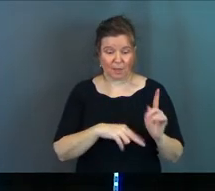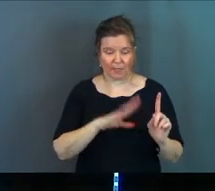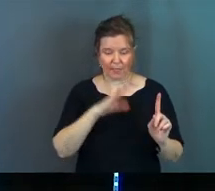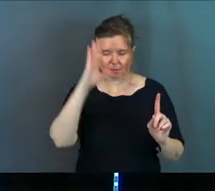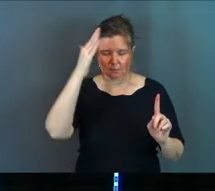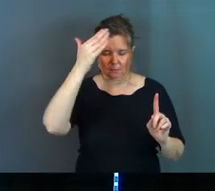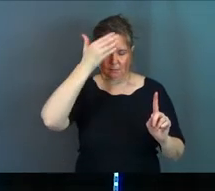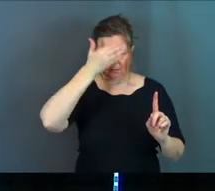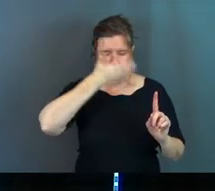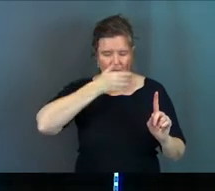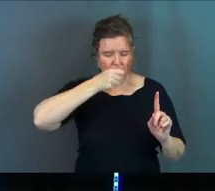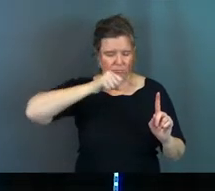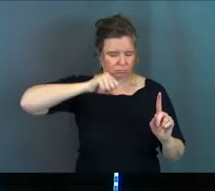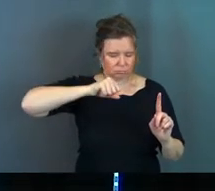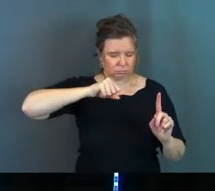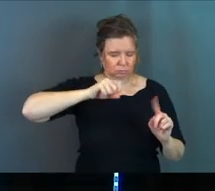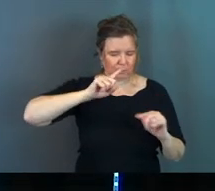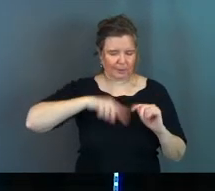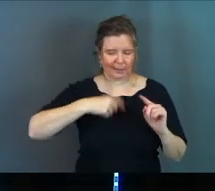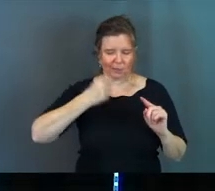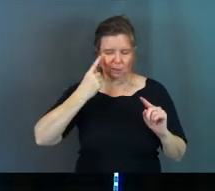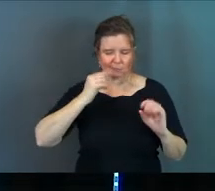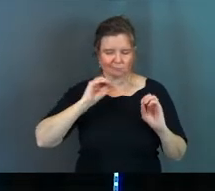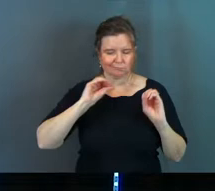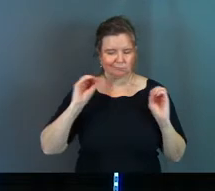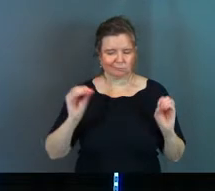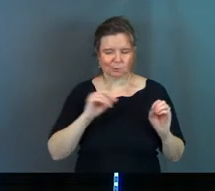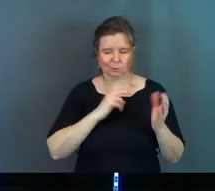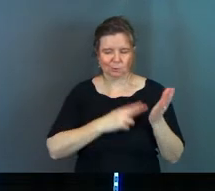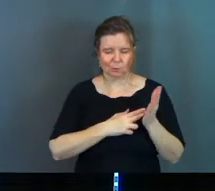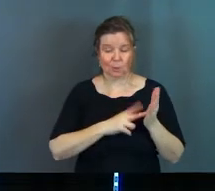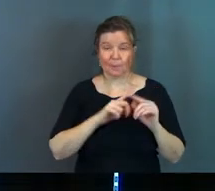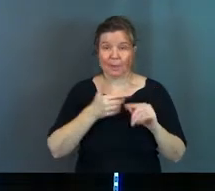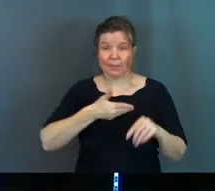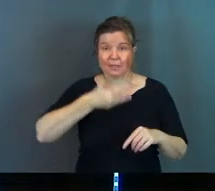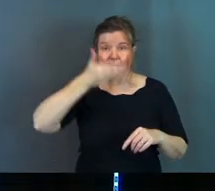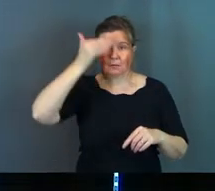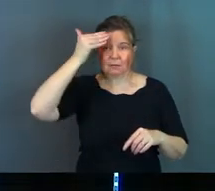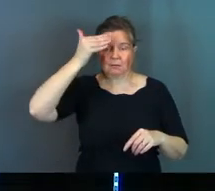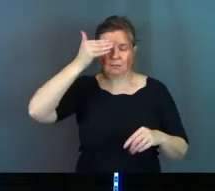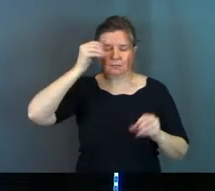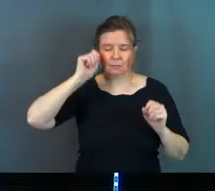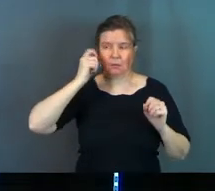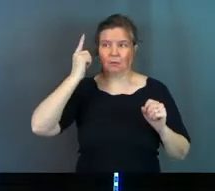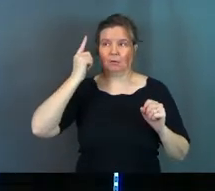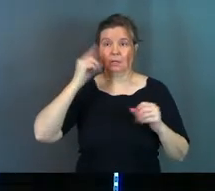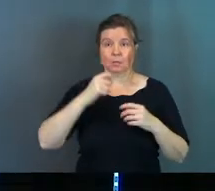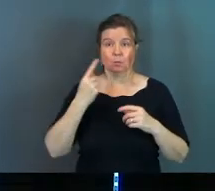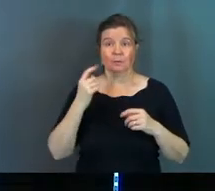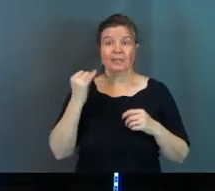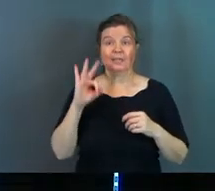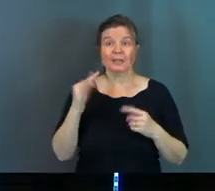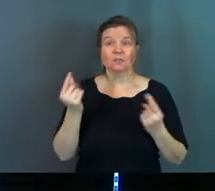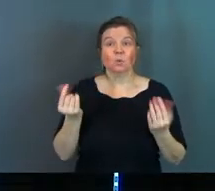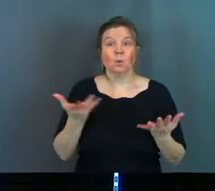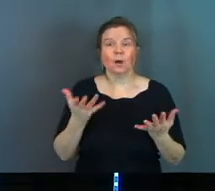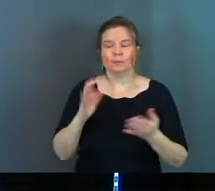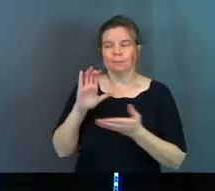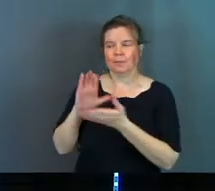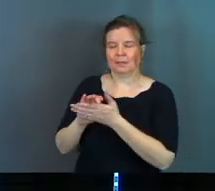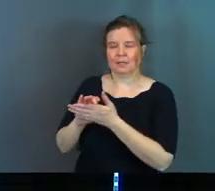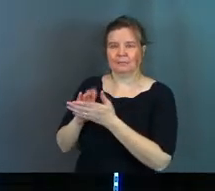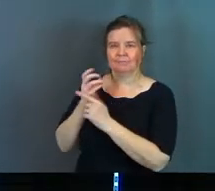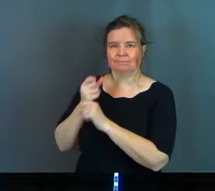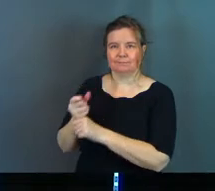minds so that they cannot understand the truth. And this veil can be removed only by believing in Jesus Christ. Now, it's talking